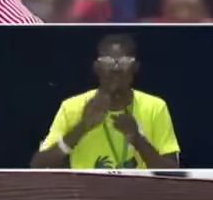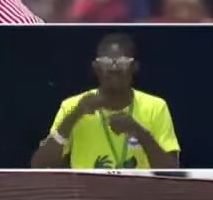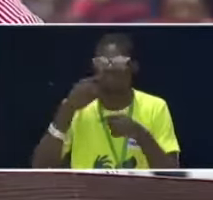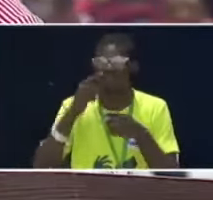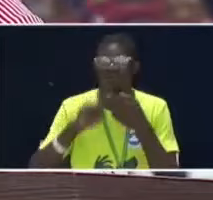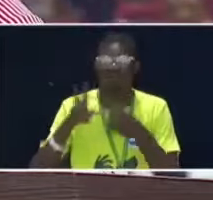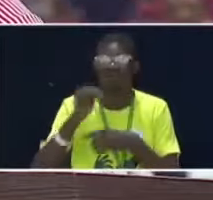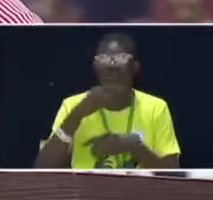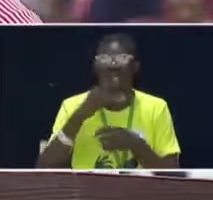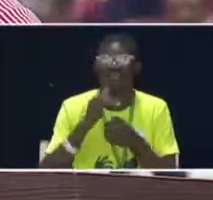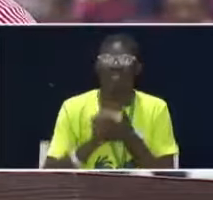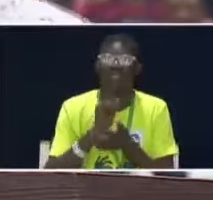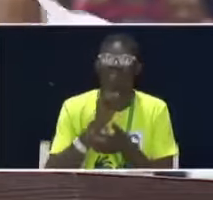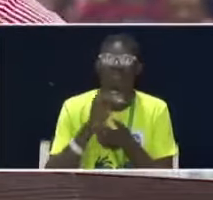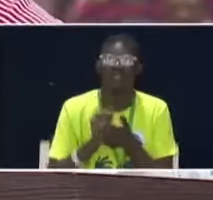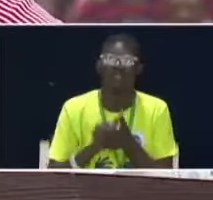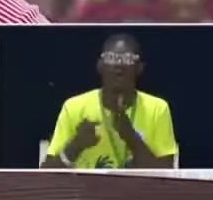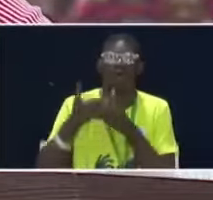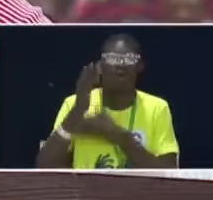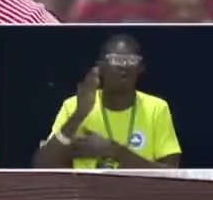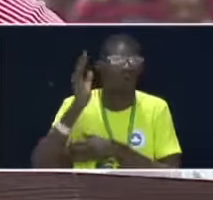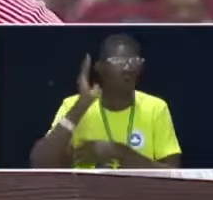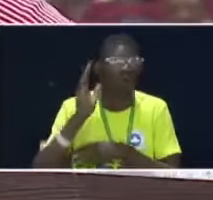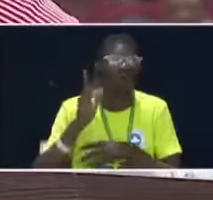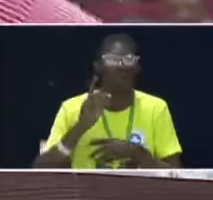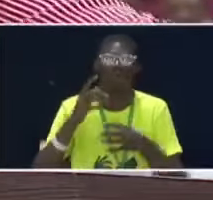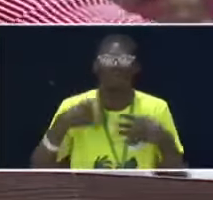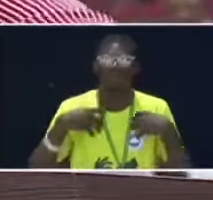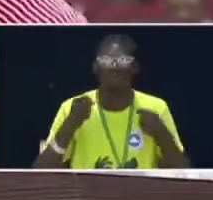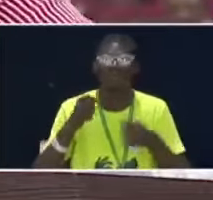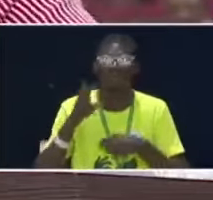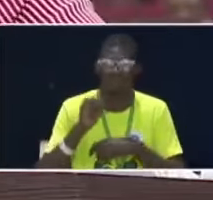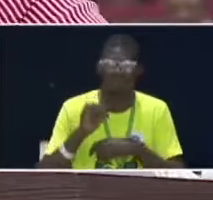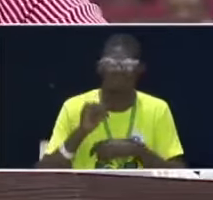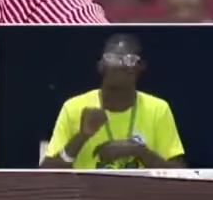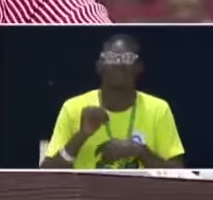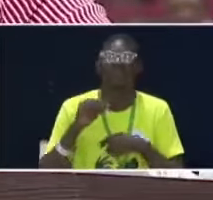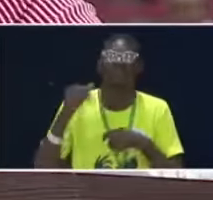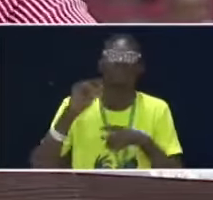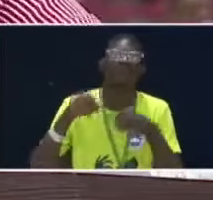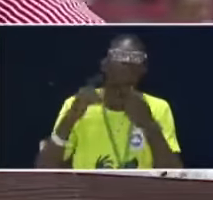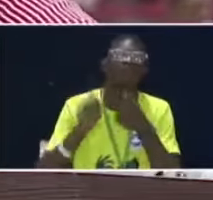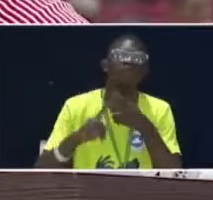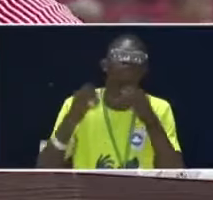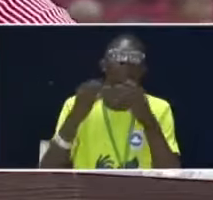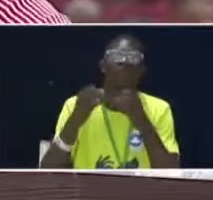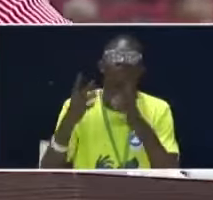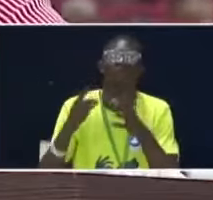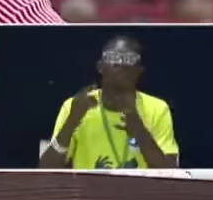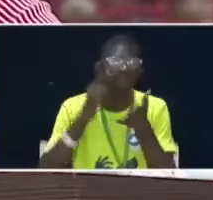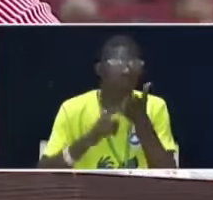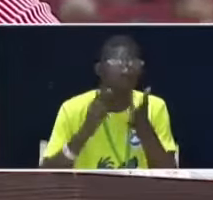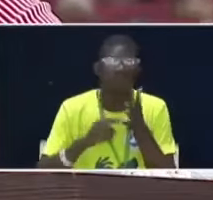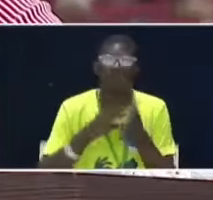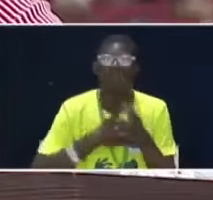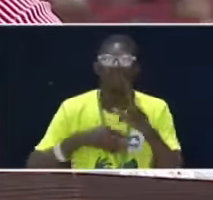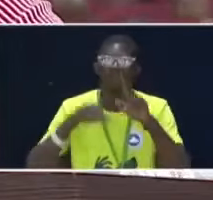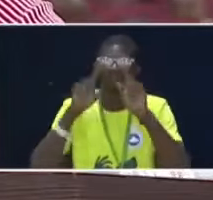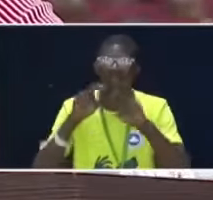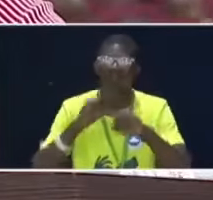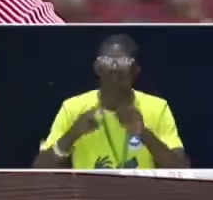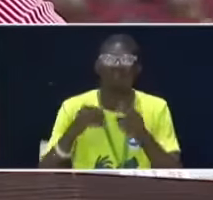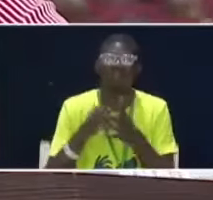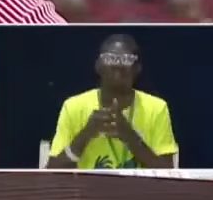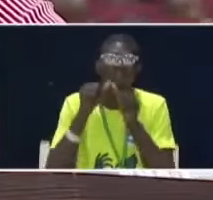them, assuring them that God would heal them. They went for several checkups and tests, but it